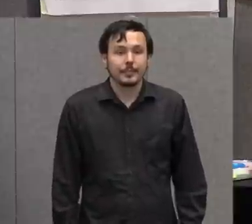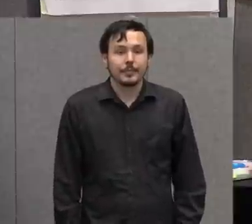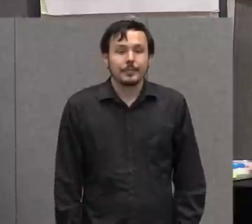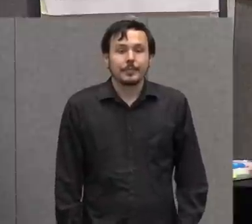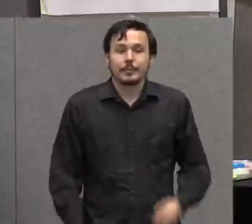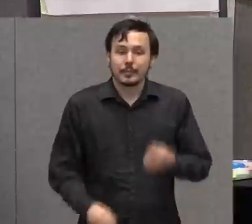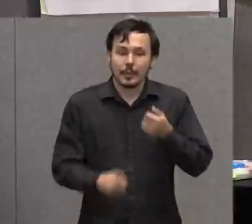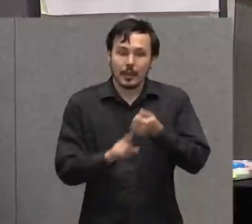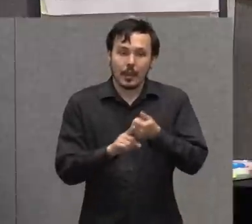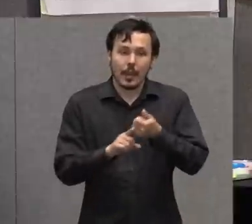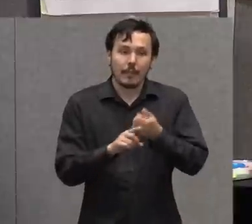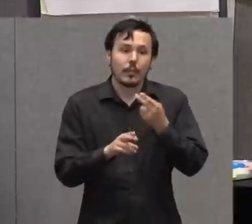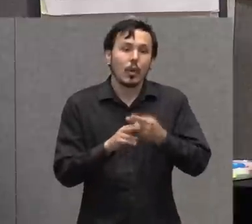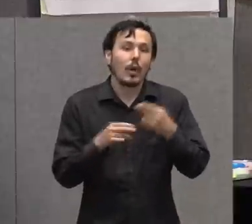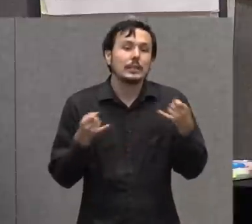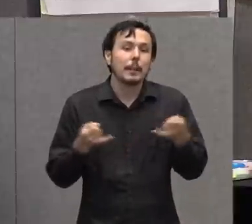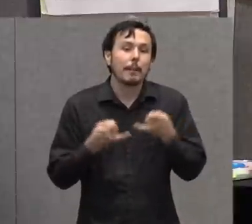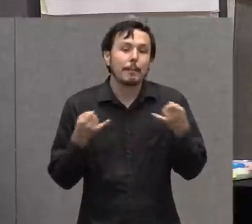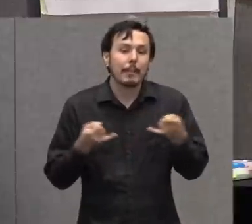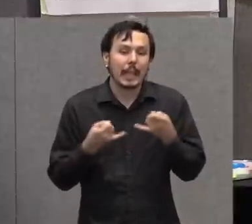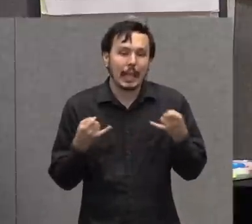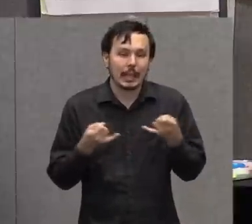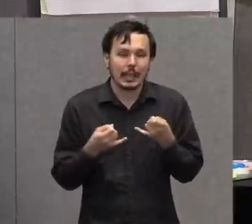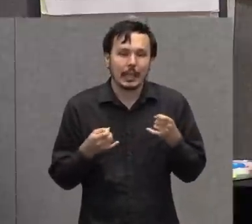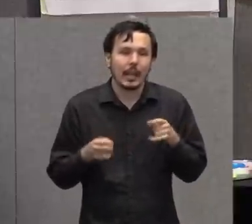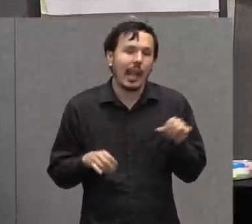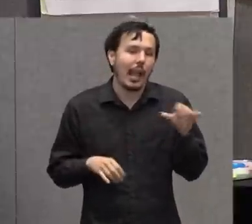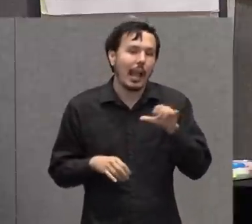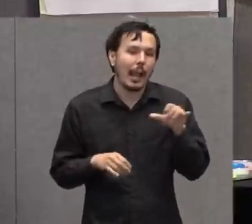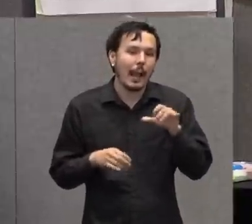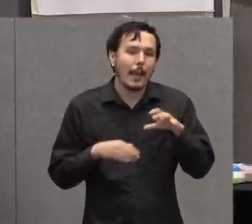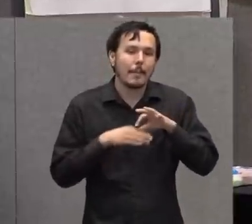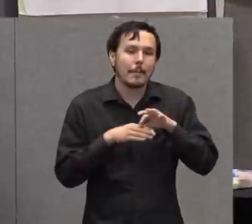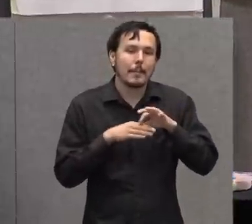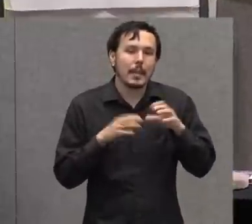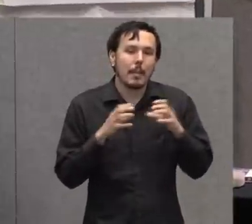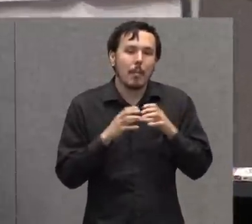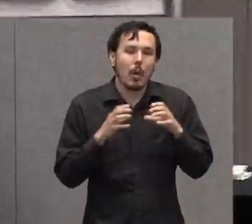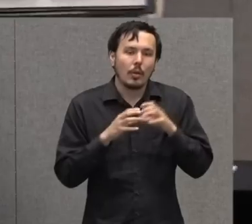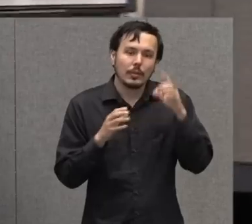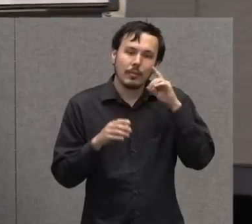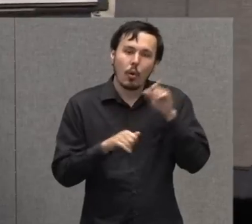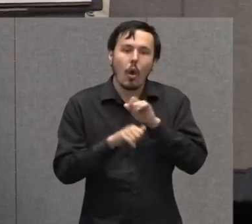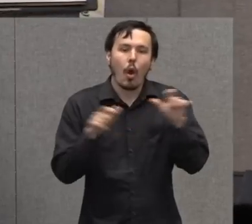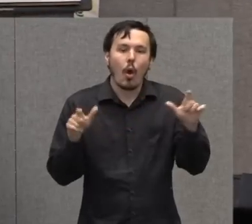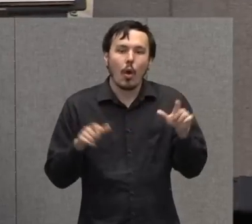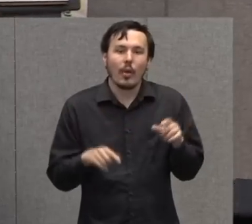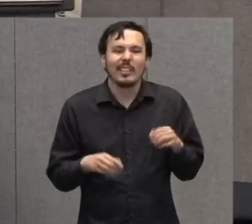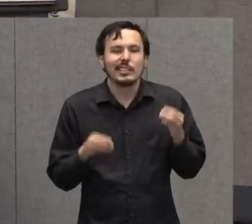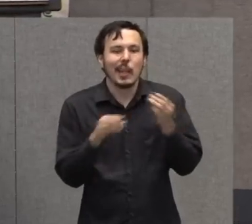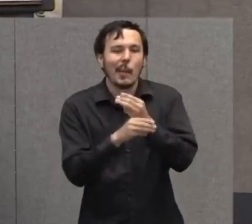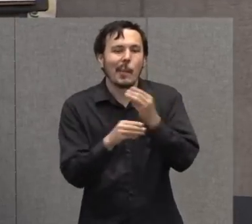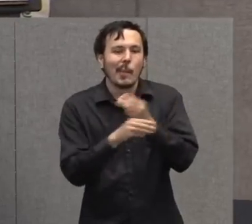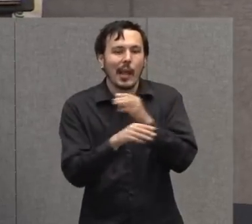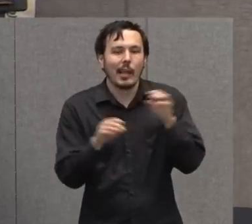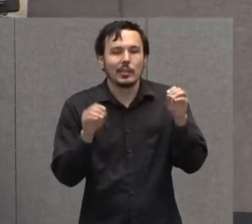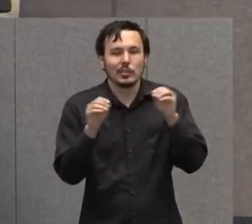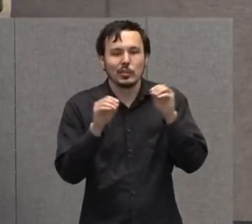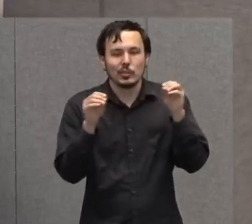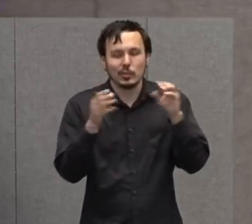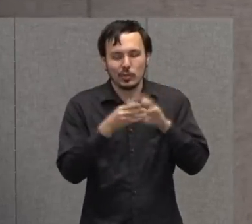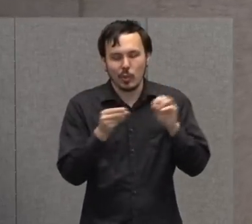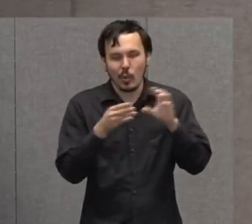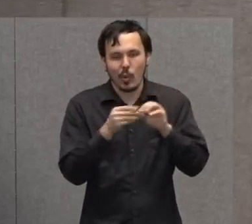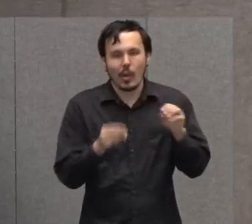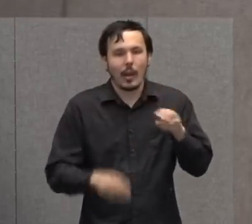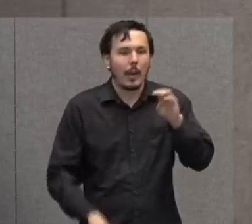called Spaghetti and Meatballs for All, a mathematical story. It's written by Marilyn Burns